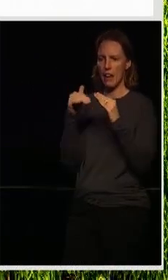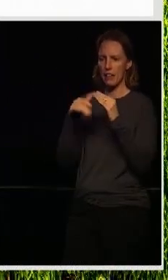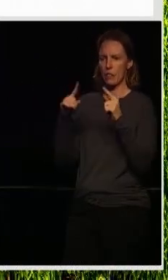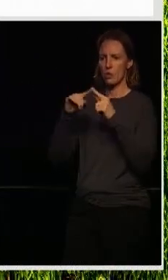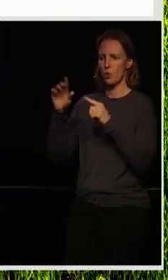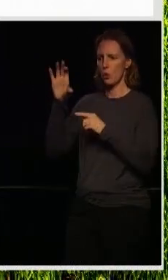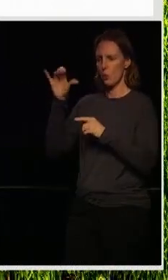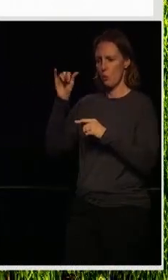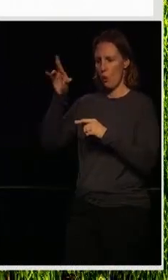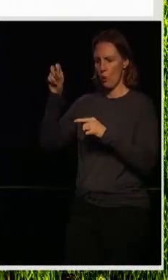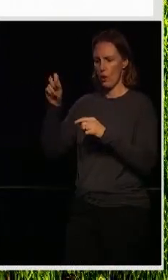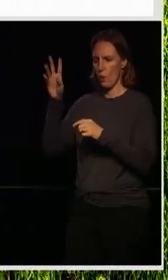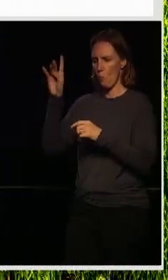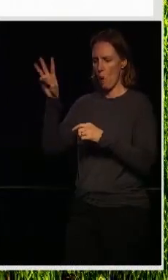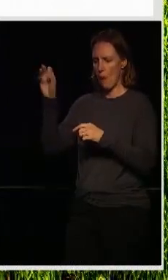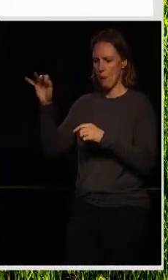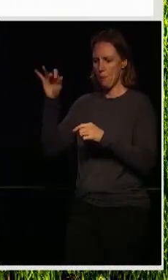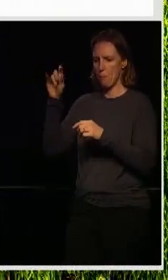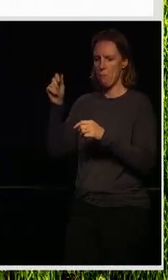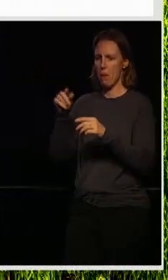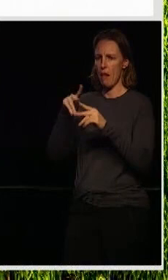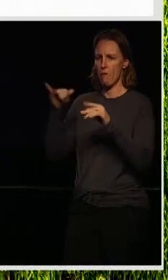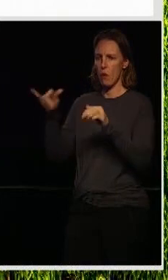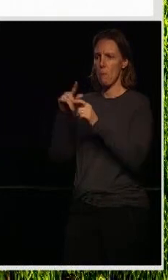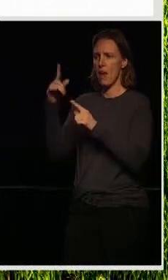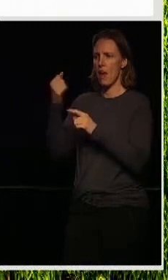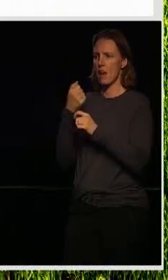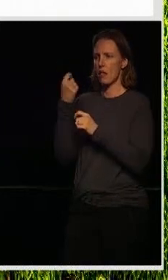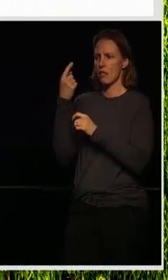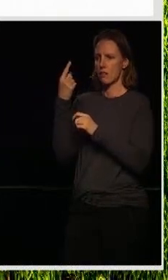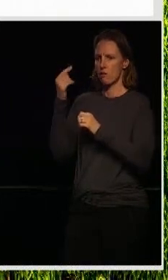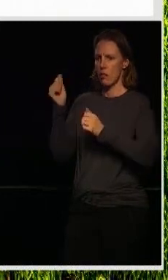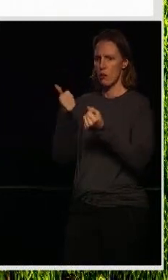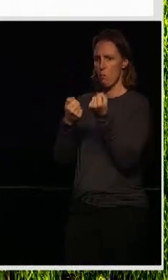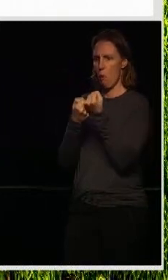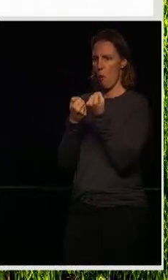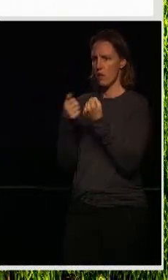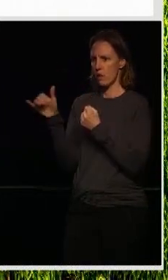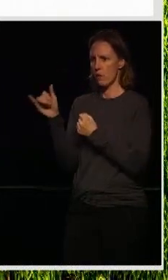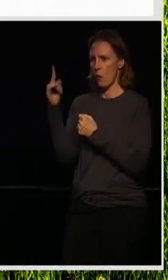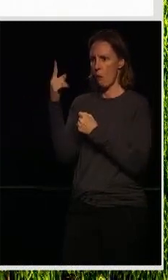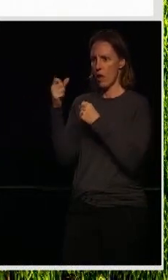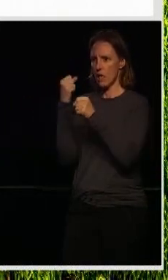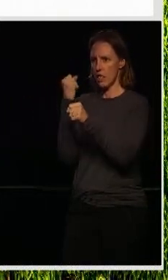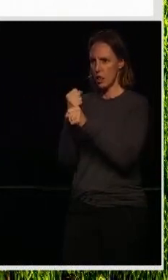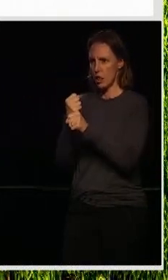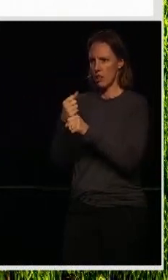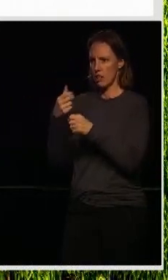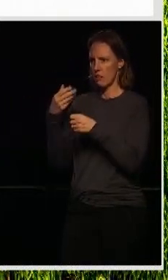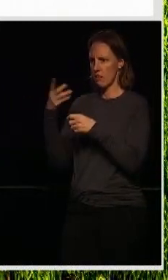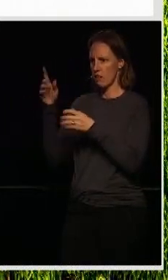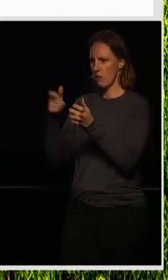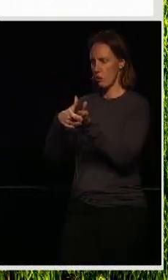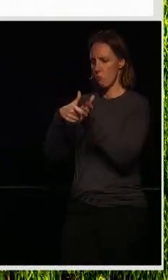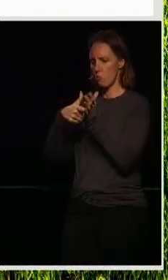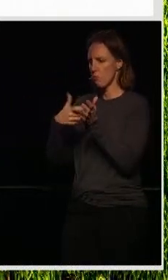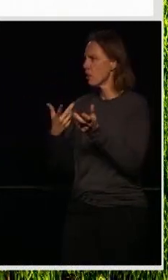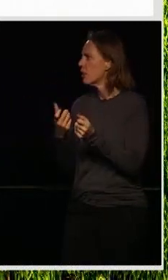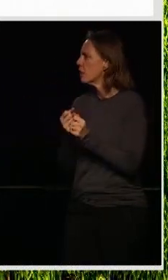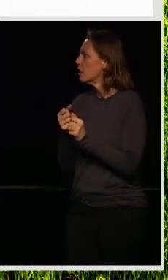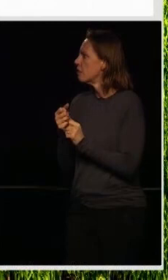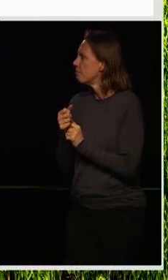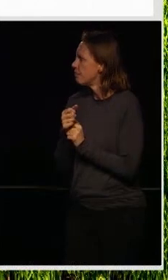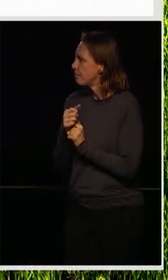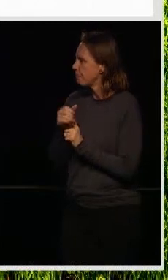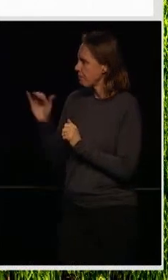and remote support, all for a yearly subscription. Because of the different requirements of our customer base, we also provide